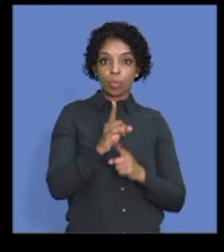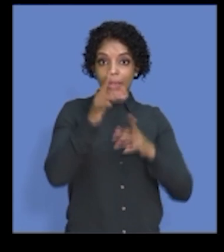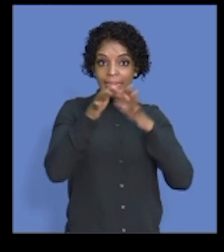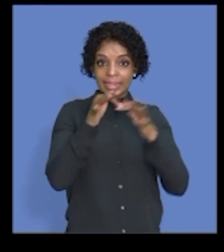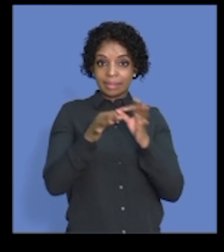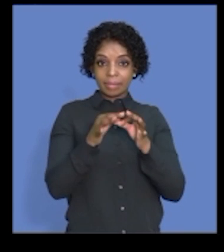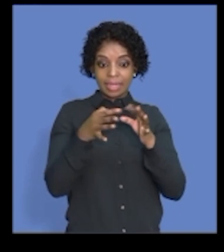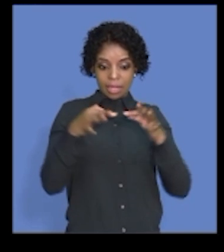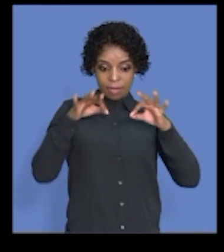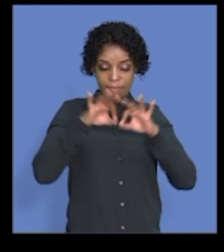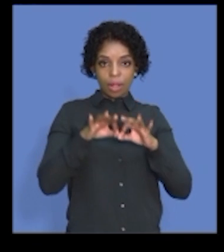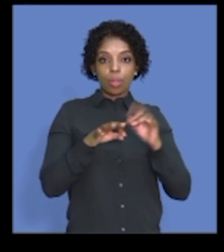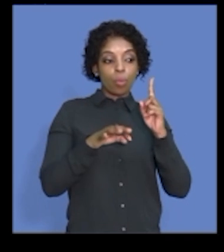of